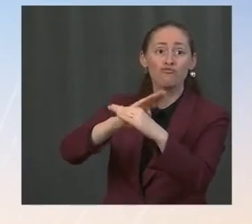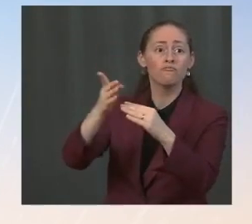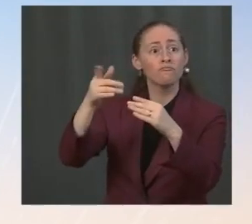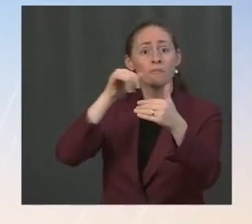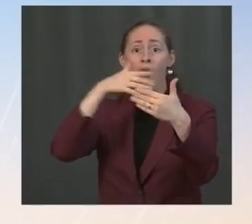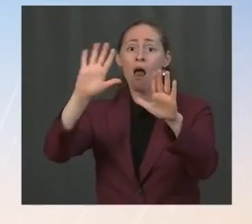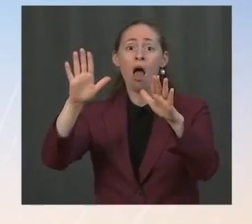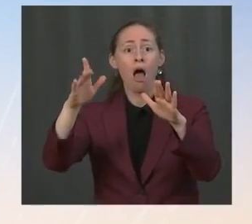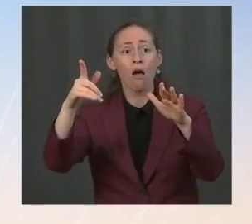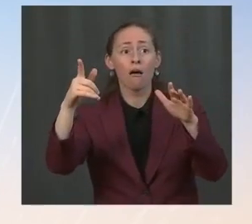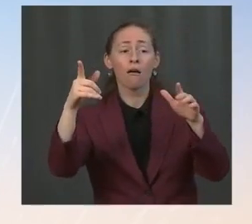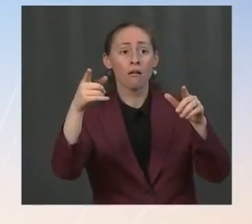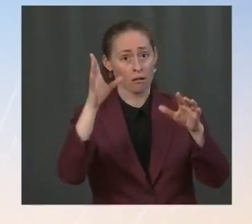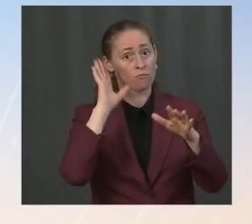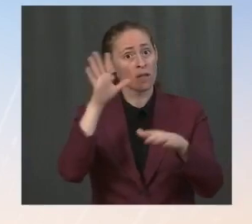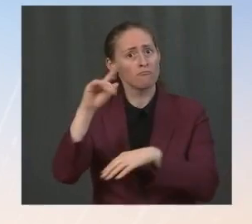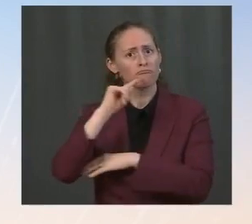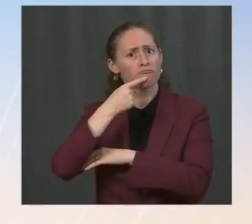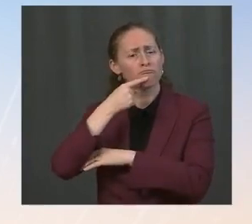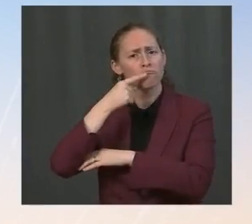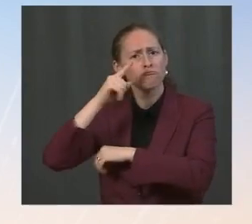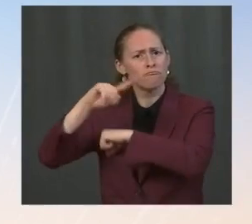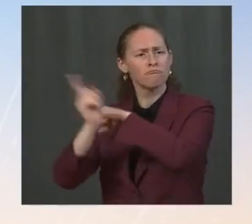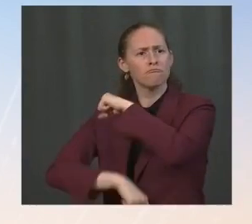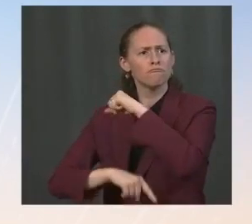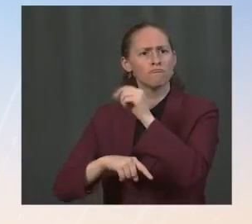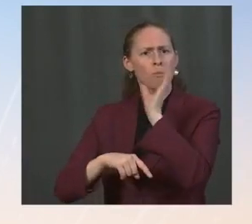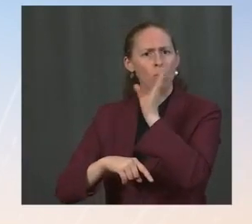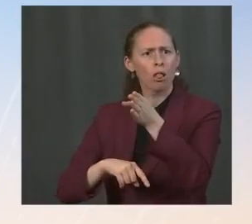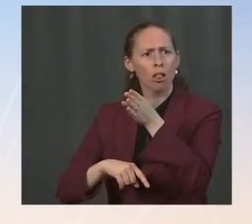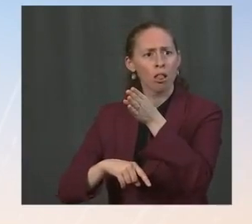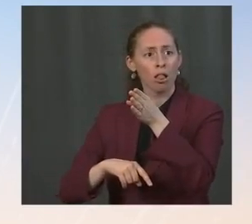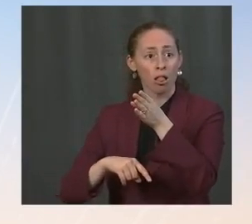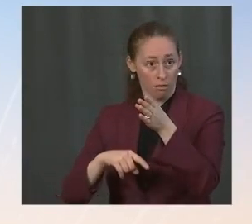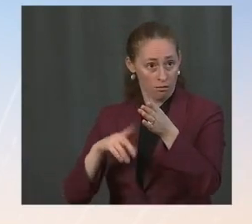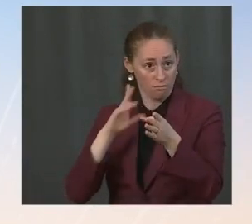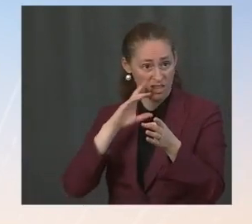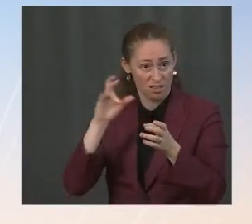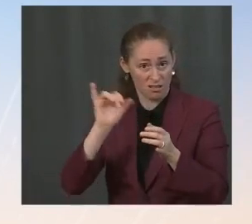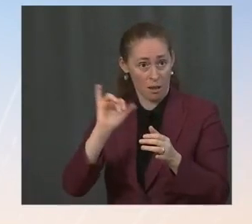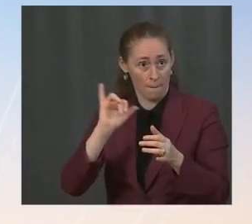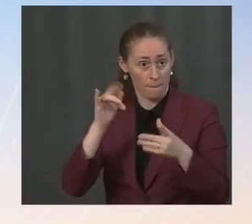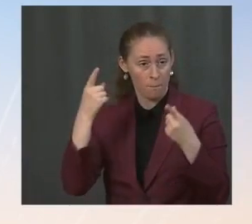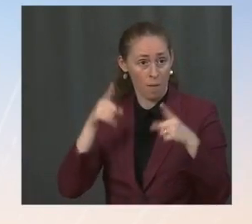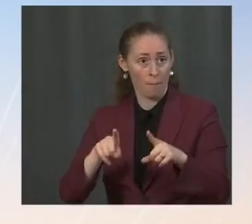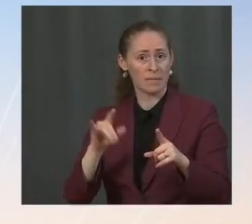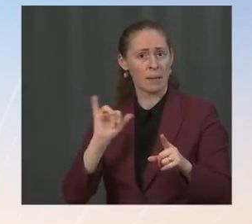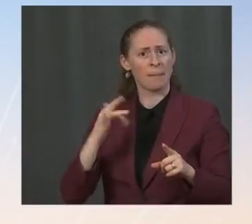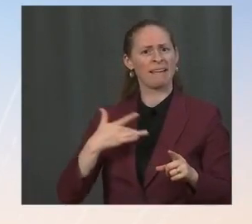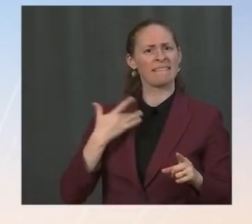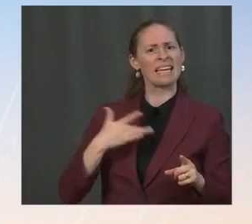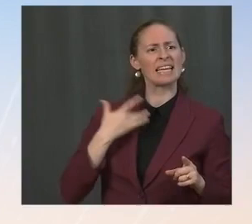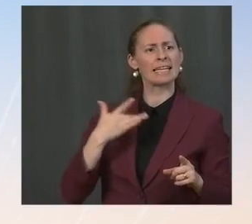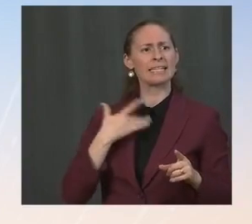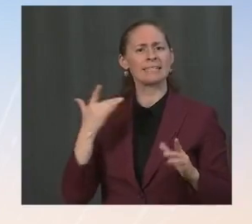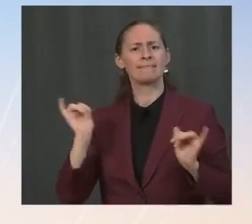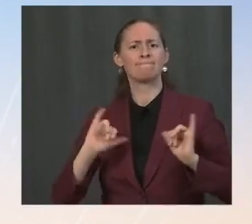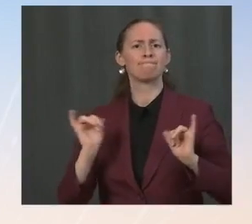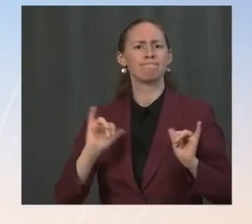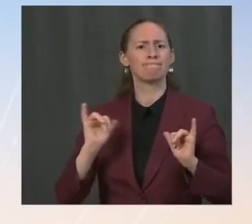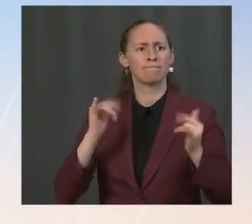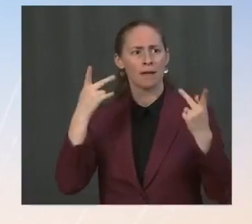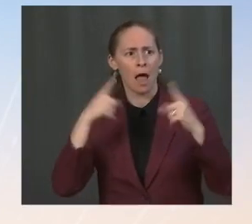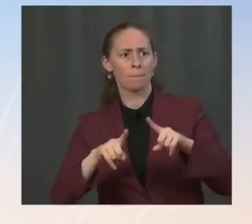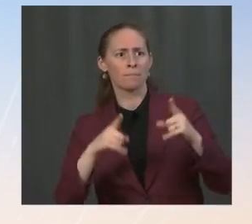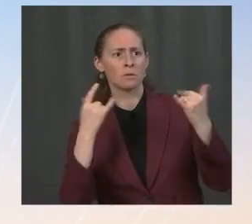an attack? Were our forces targeted? Was this at the airport? Were our operations disrupted? And if indeed it was,